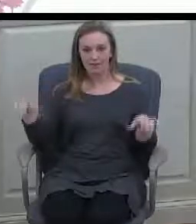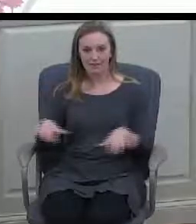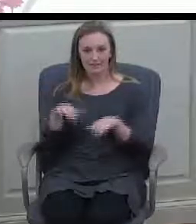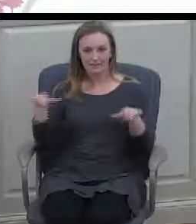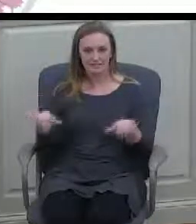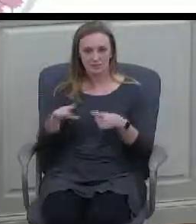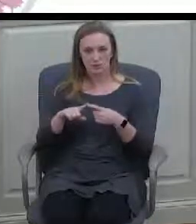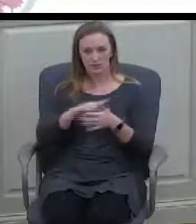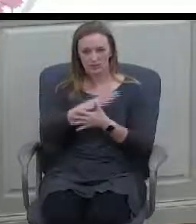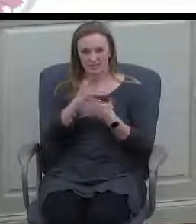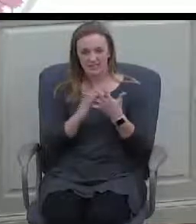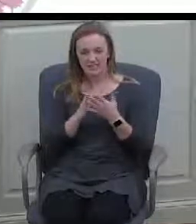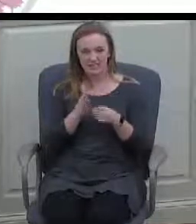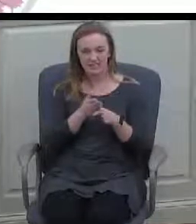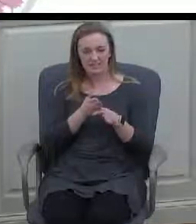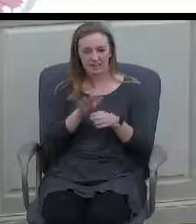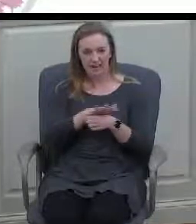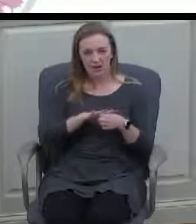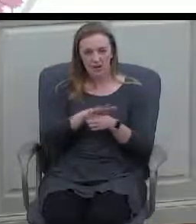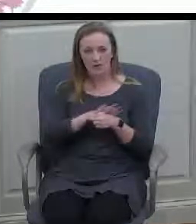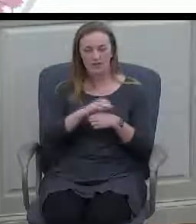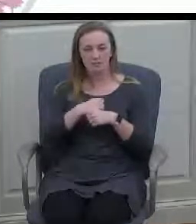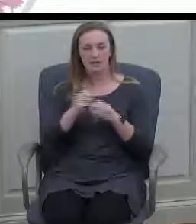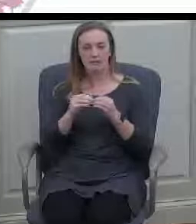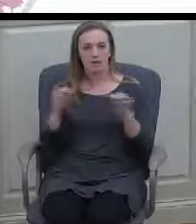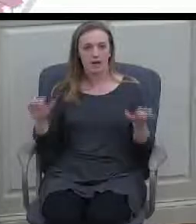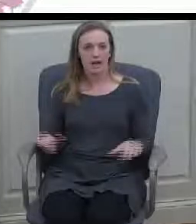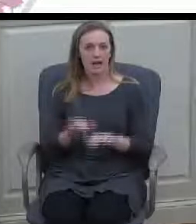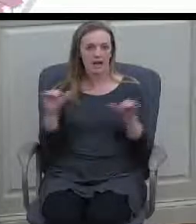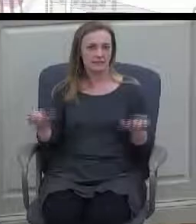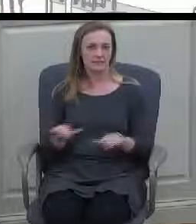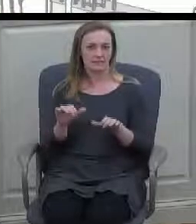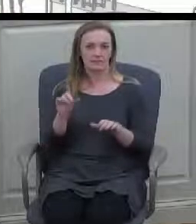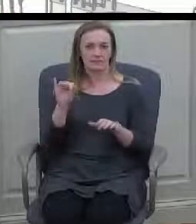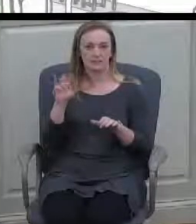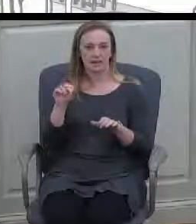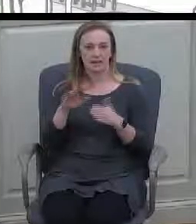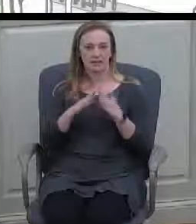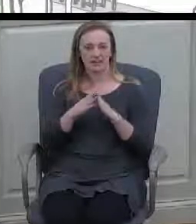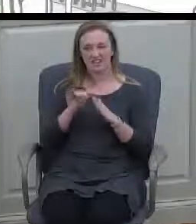downtown framework. So that's sort of the launching off point for where we started